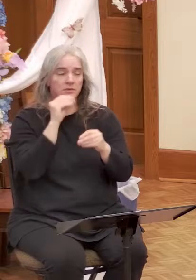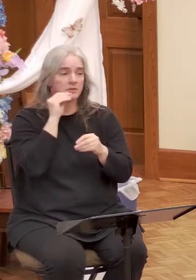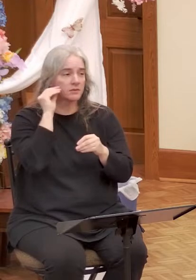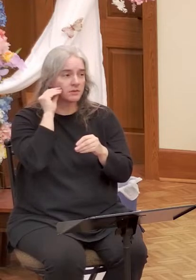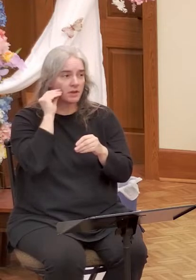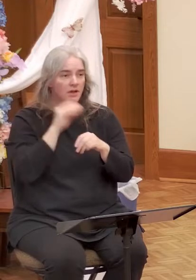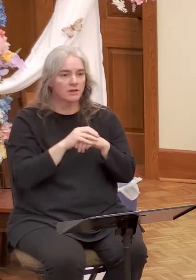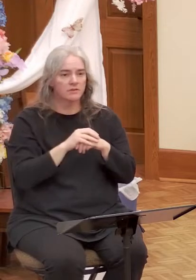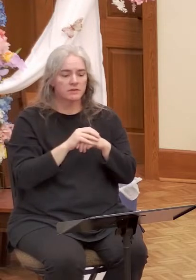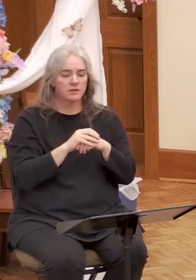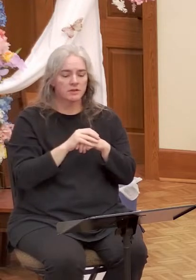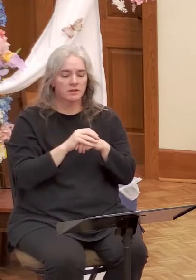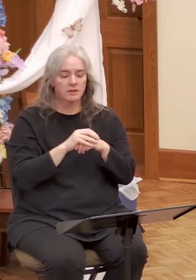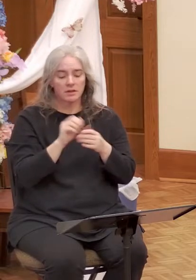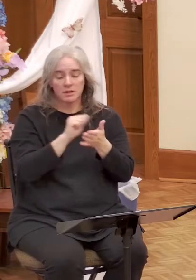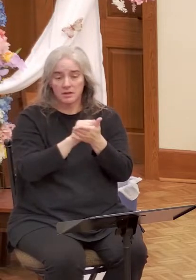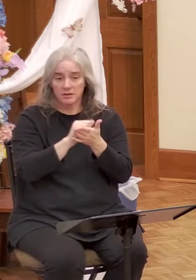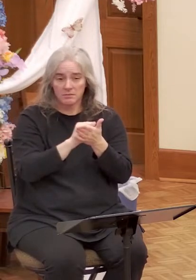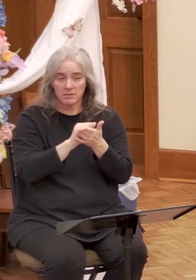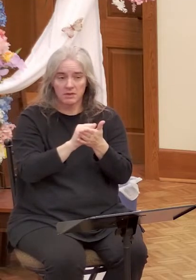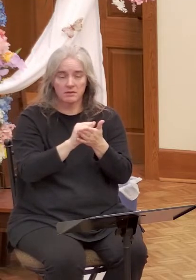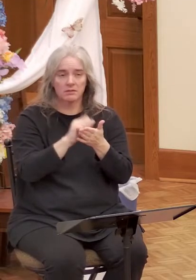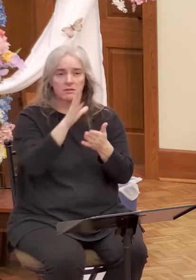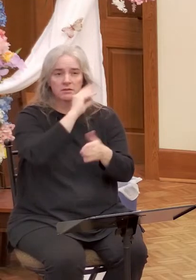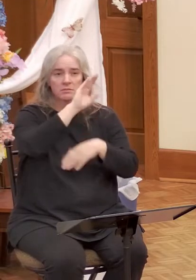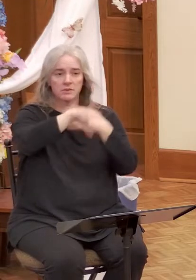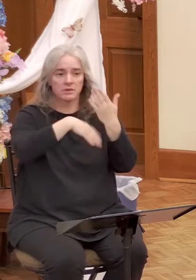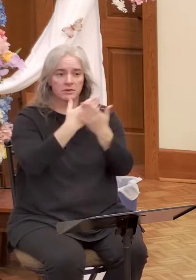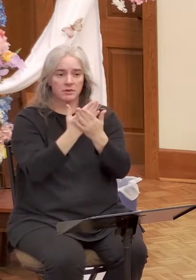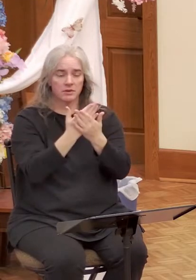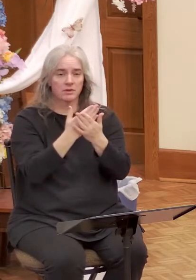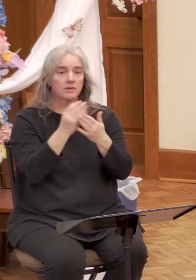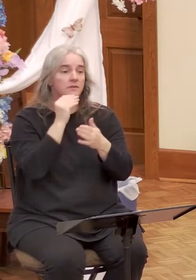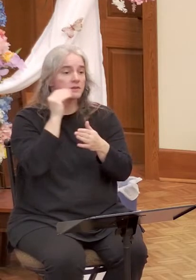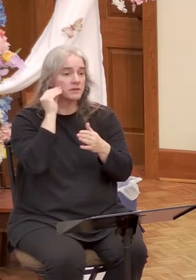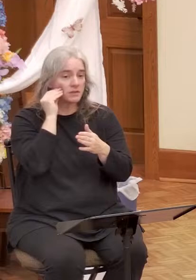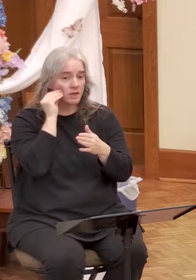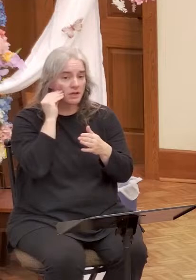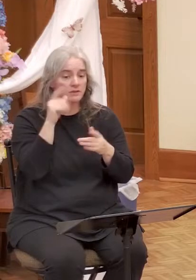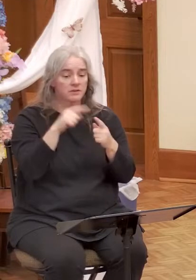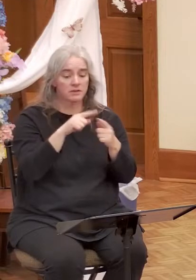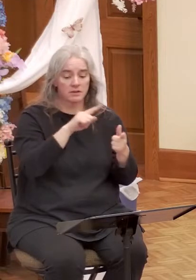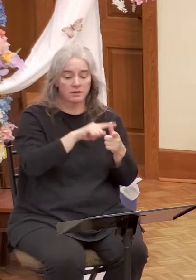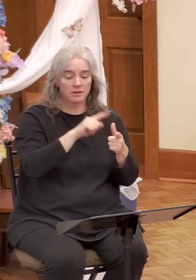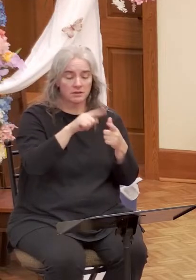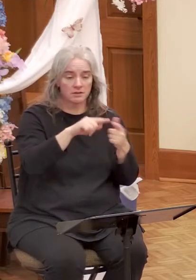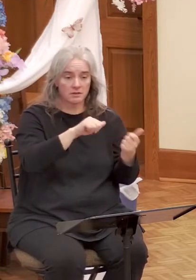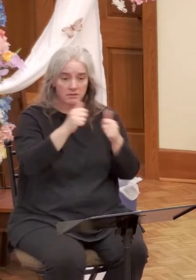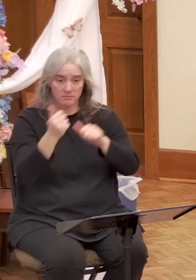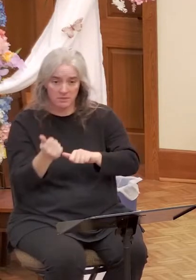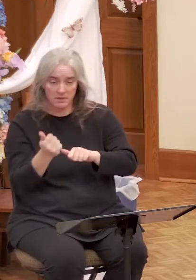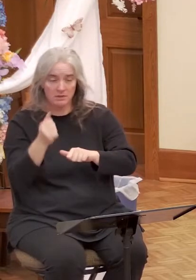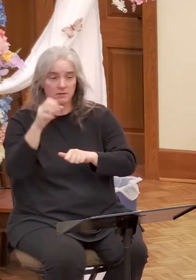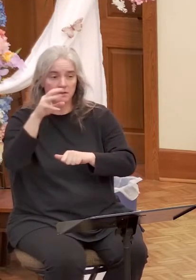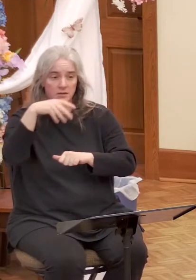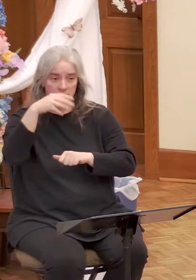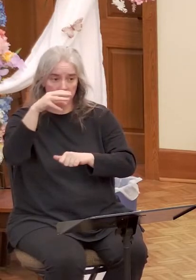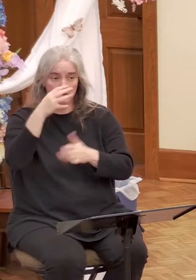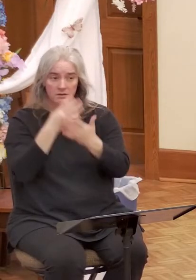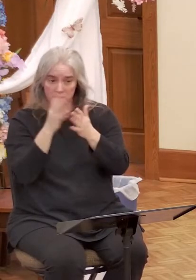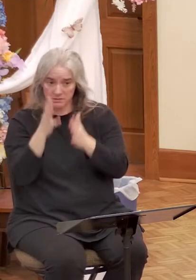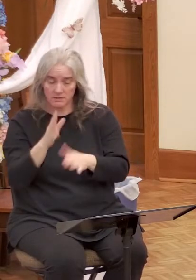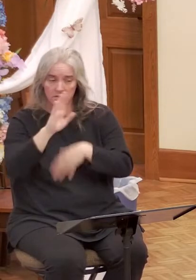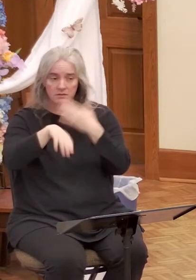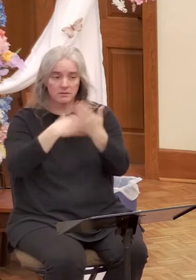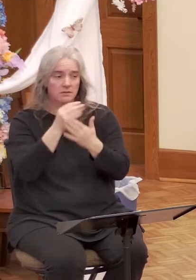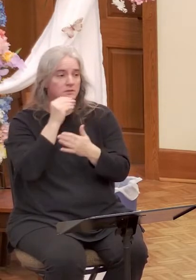he and the whole household were baptized. He led them up into his house, spread a table before them, and the whole family joyfully celebrated